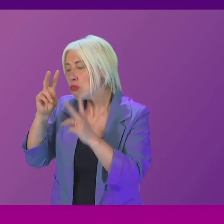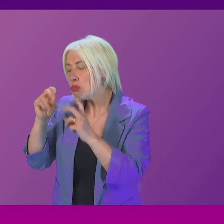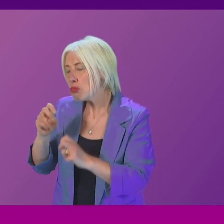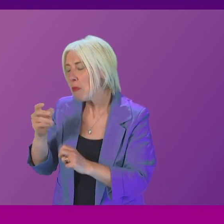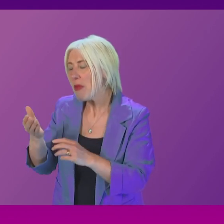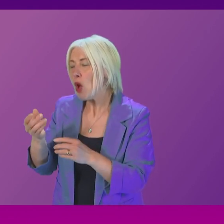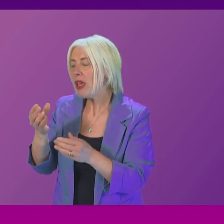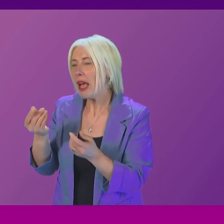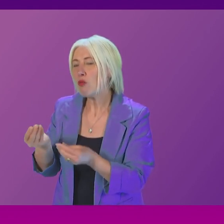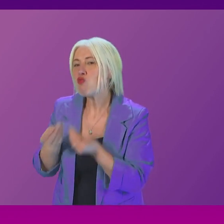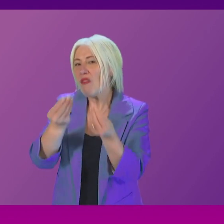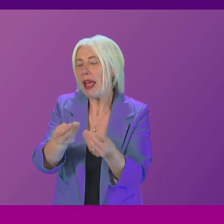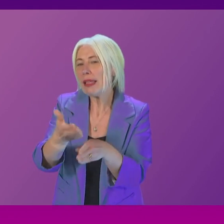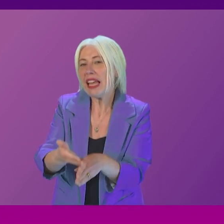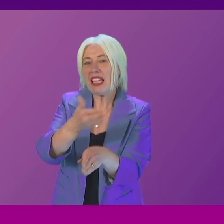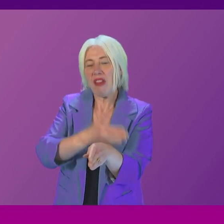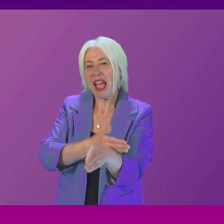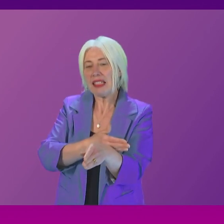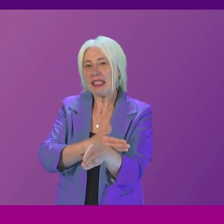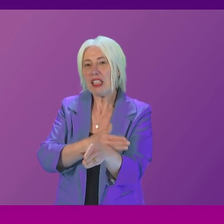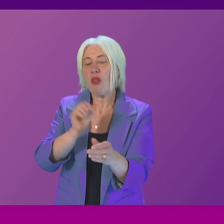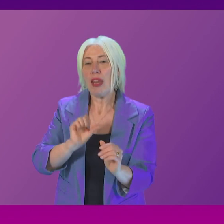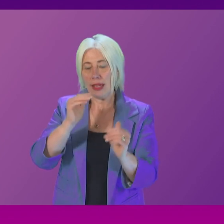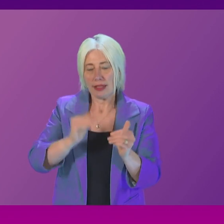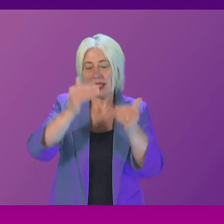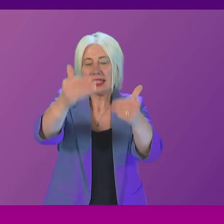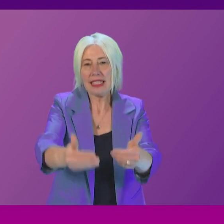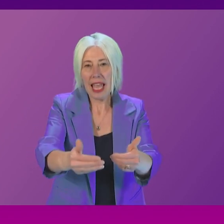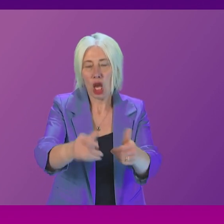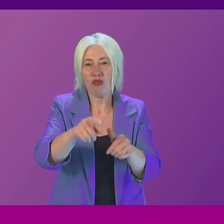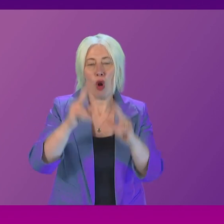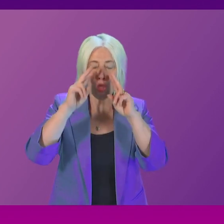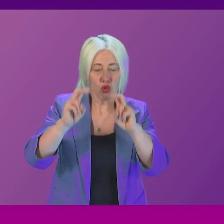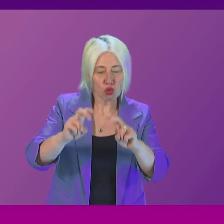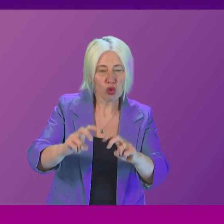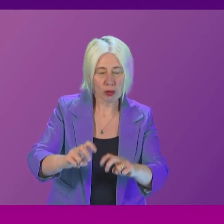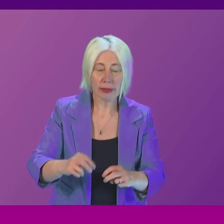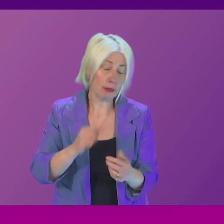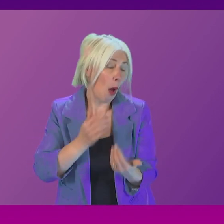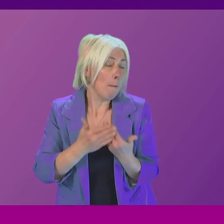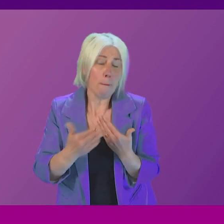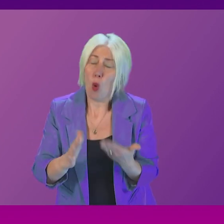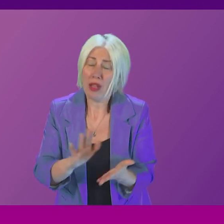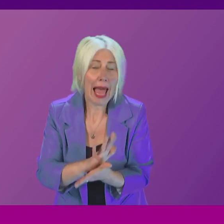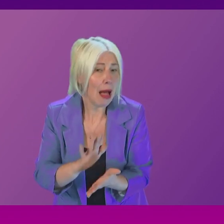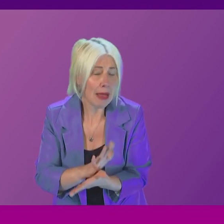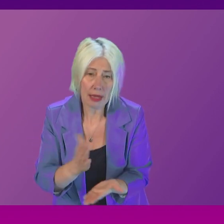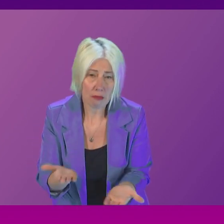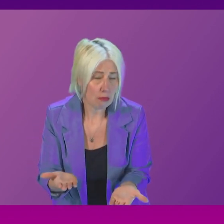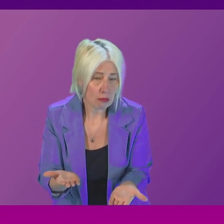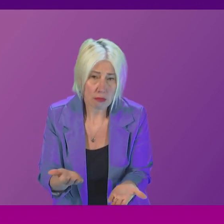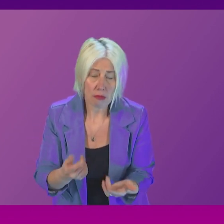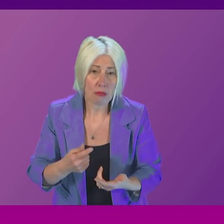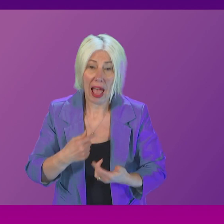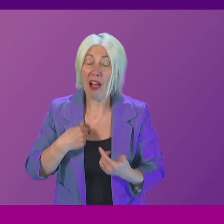in advance of further stages of parliamentary scrutiny. More than happy, and again, in passing